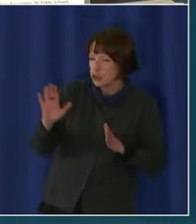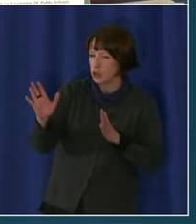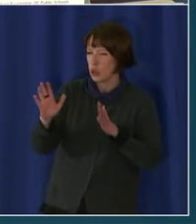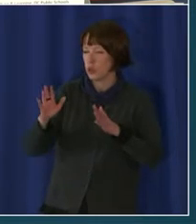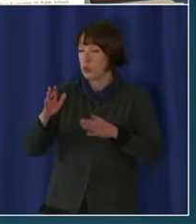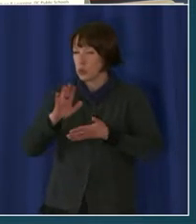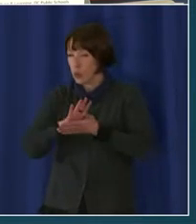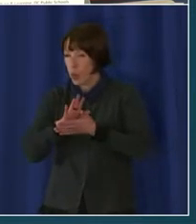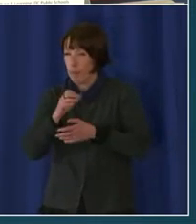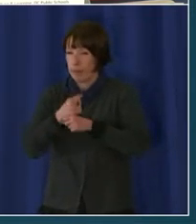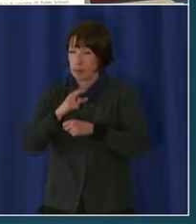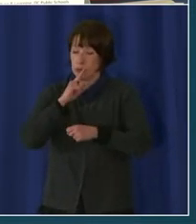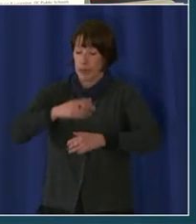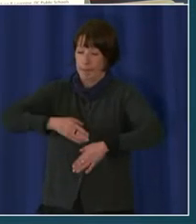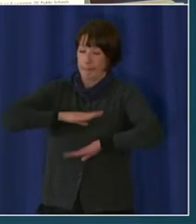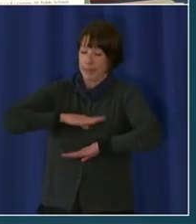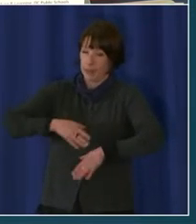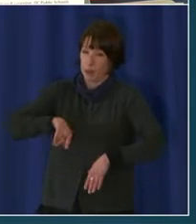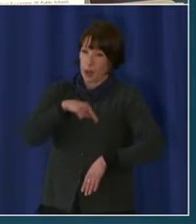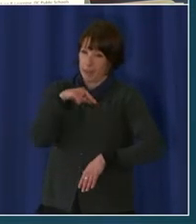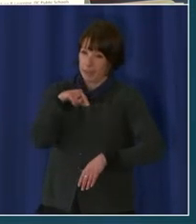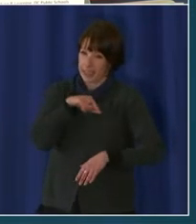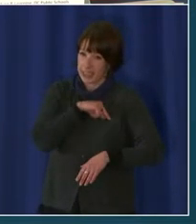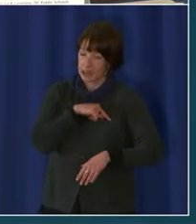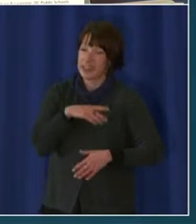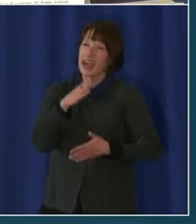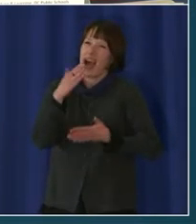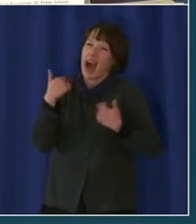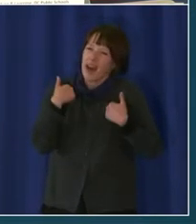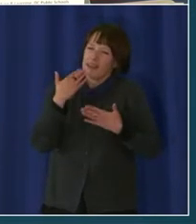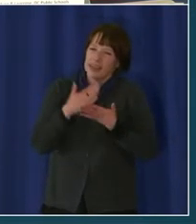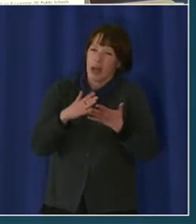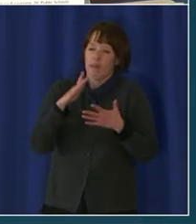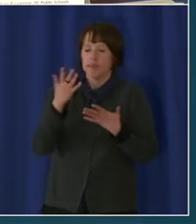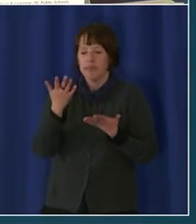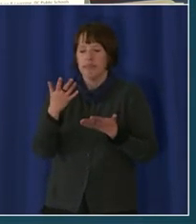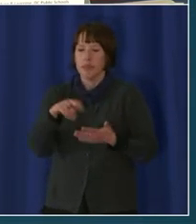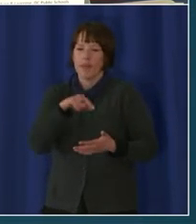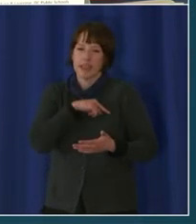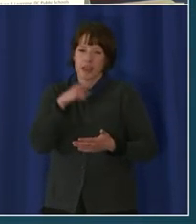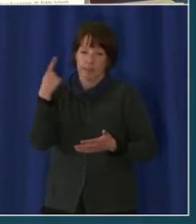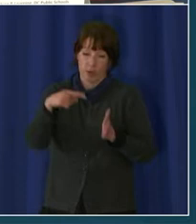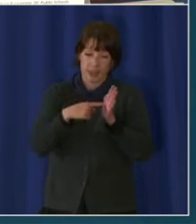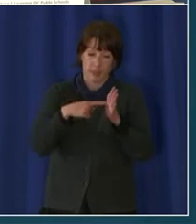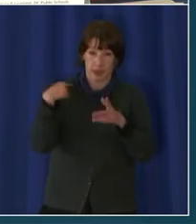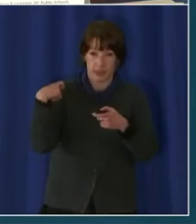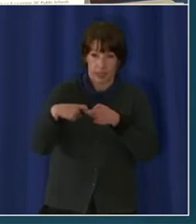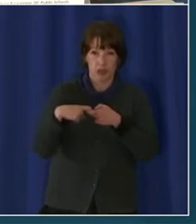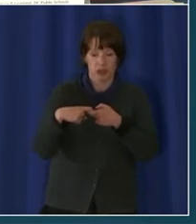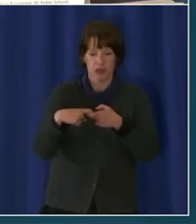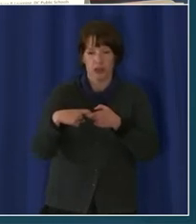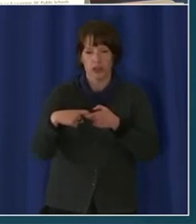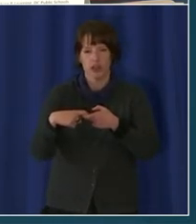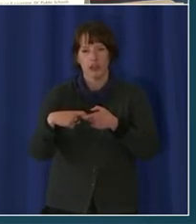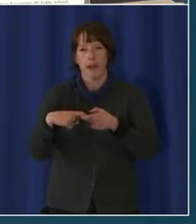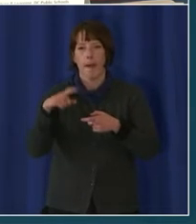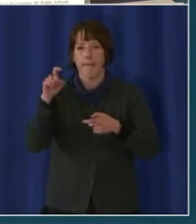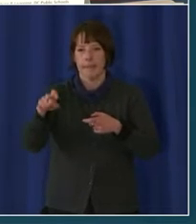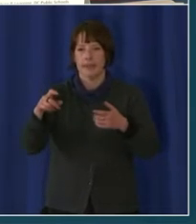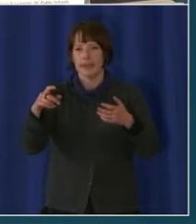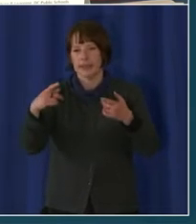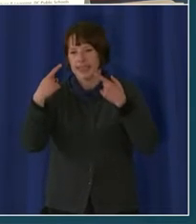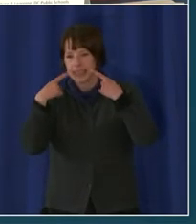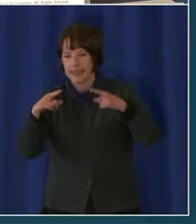the qualifications. There are some specific qualifications for some of those courses. For example, for the Spanish course, you need